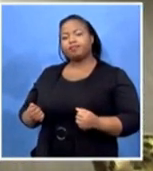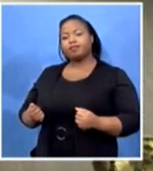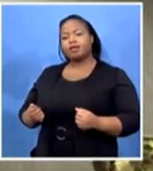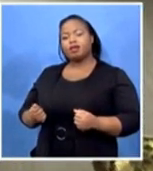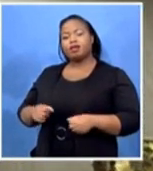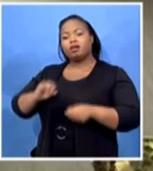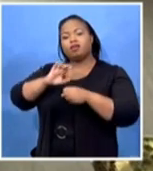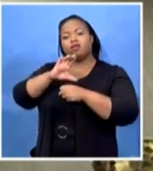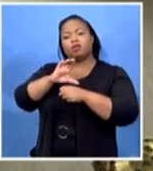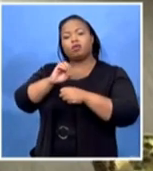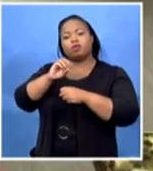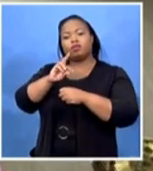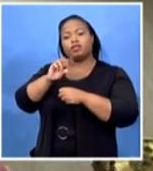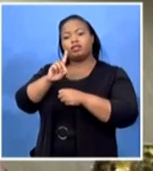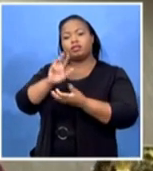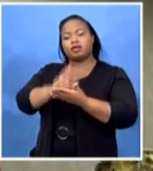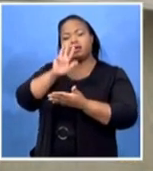especially because they are not